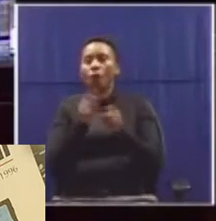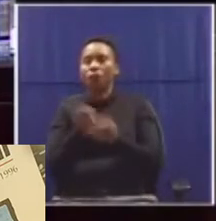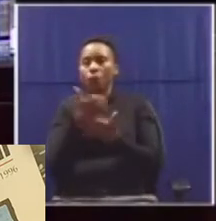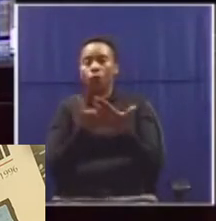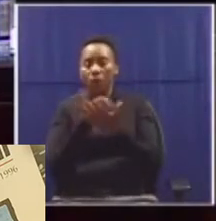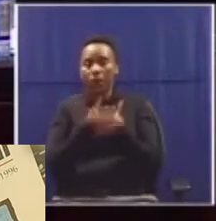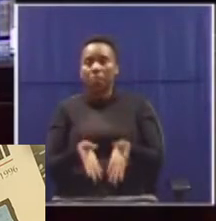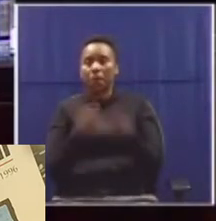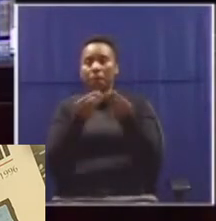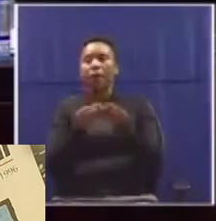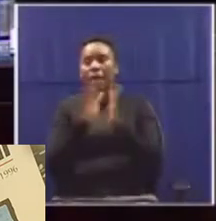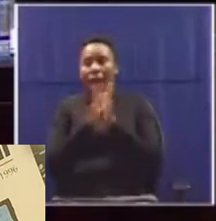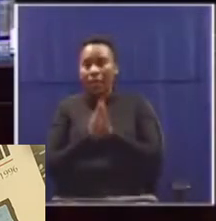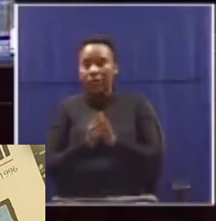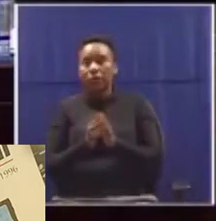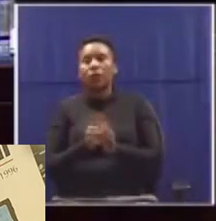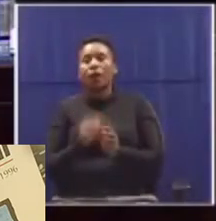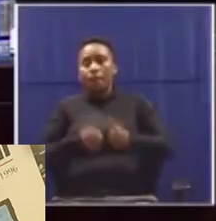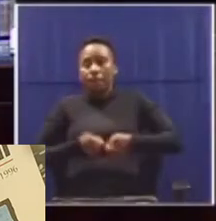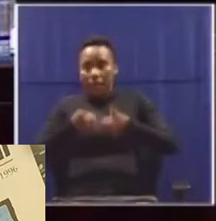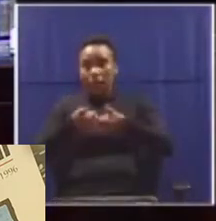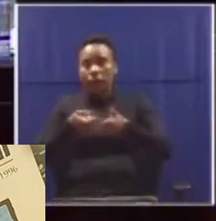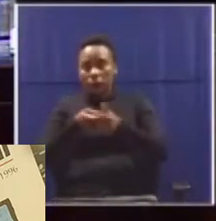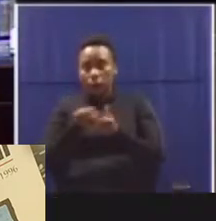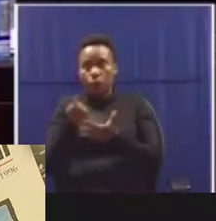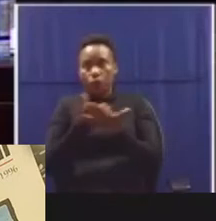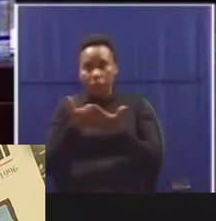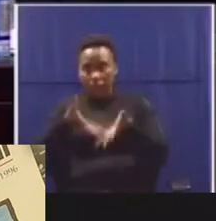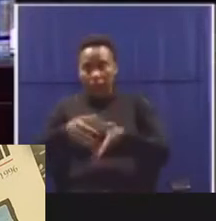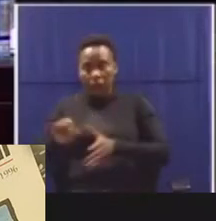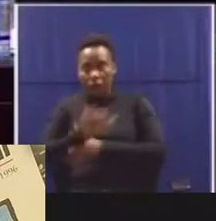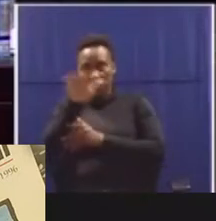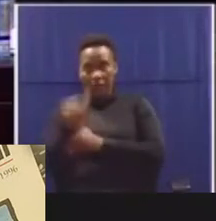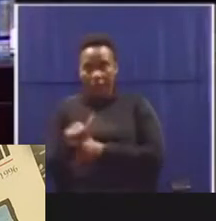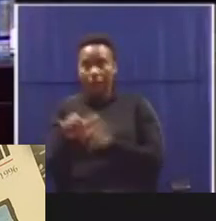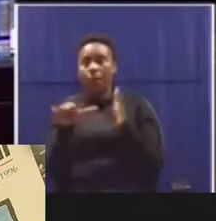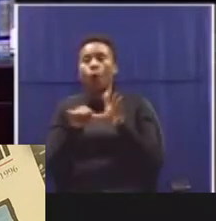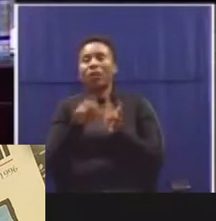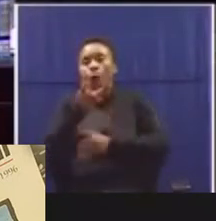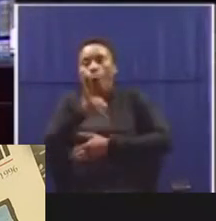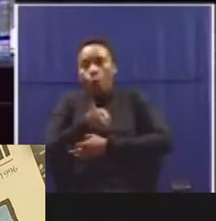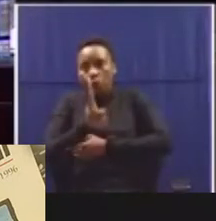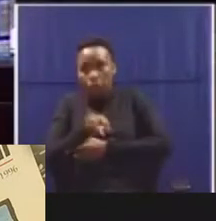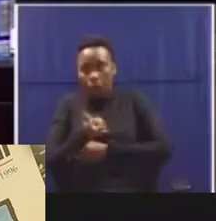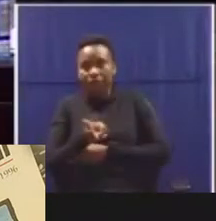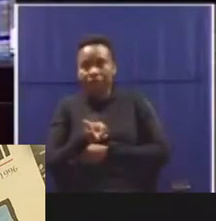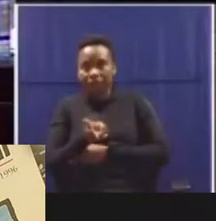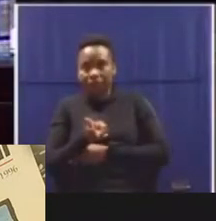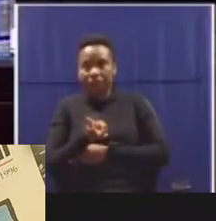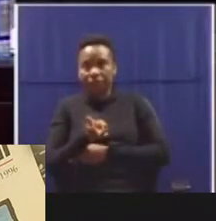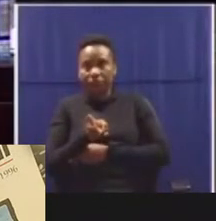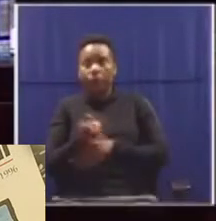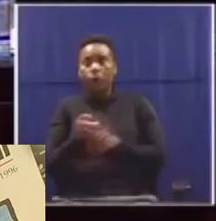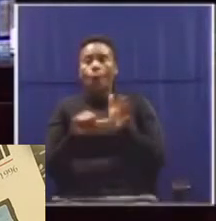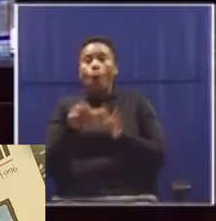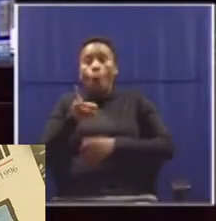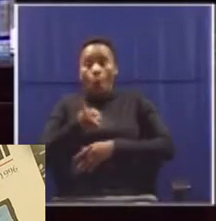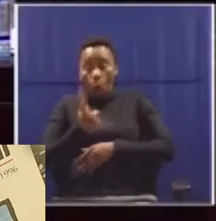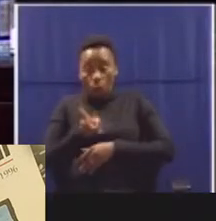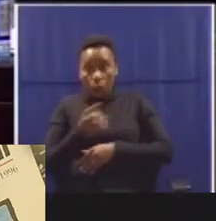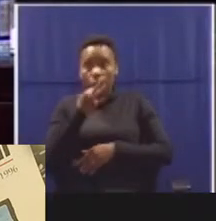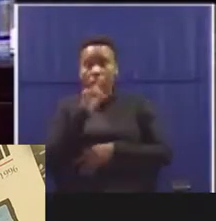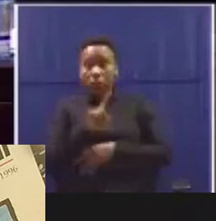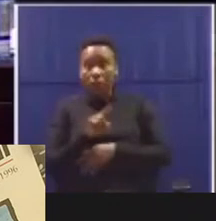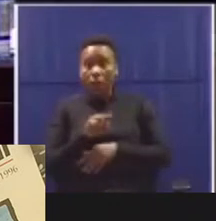plan it is also critical is it is also critical that